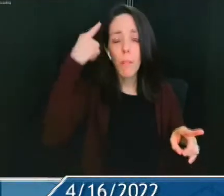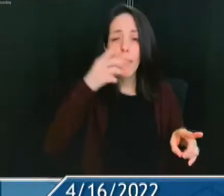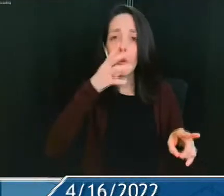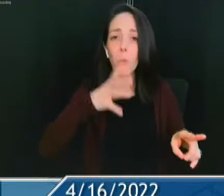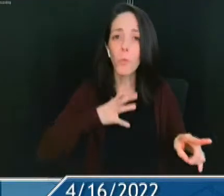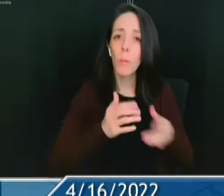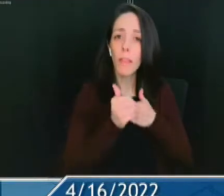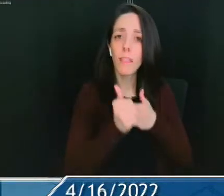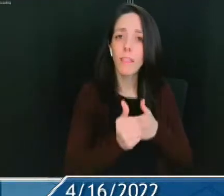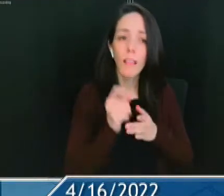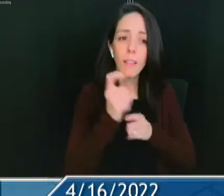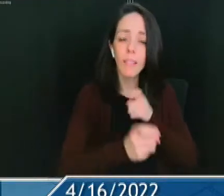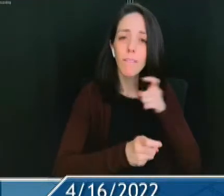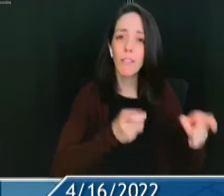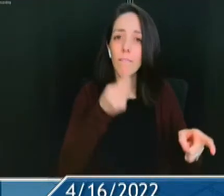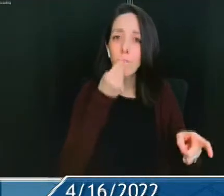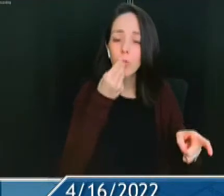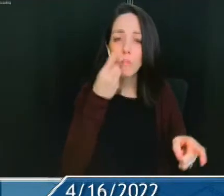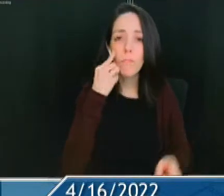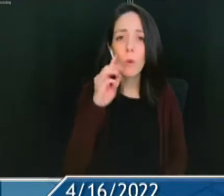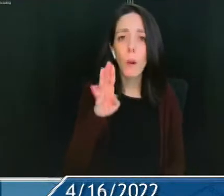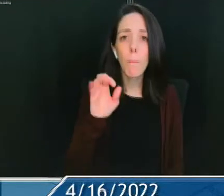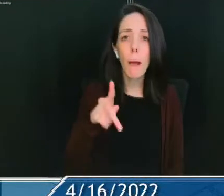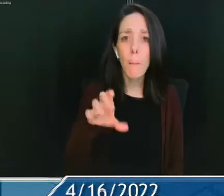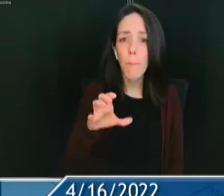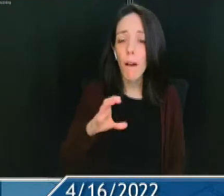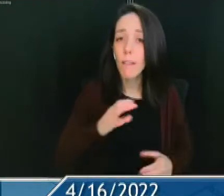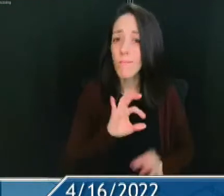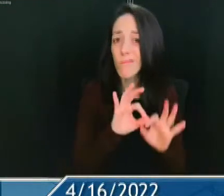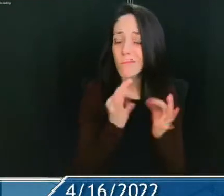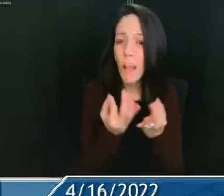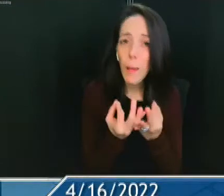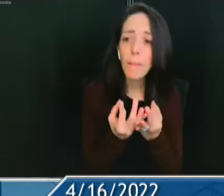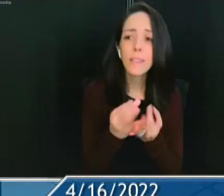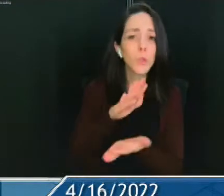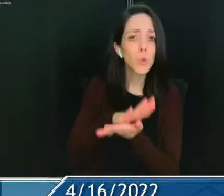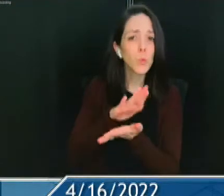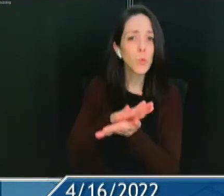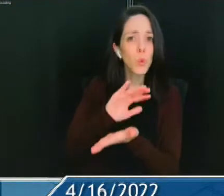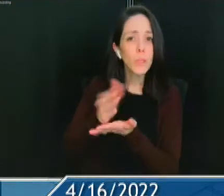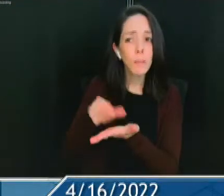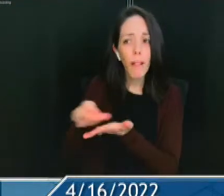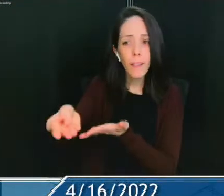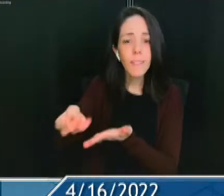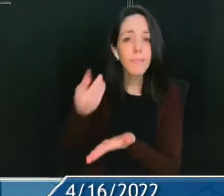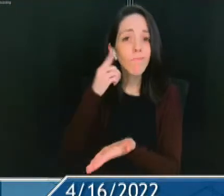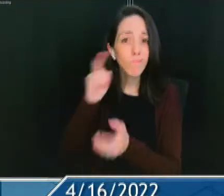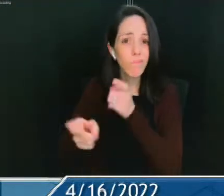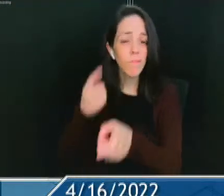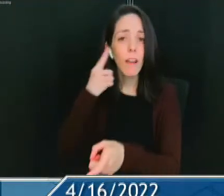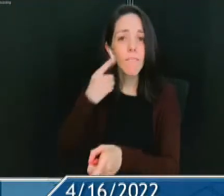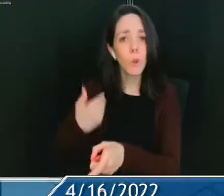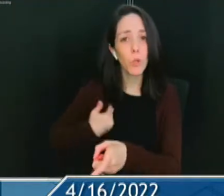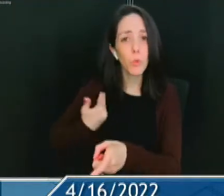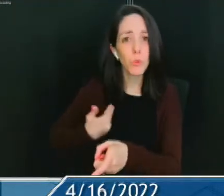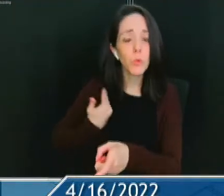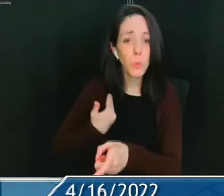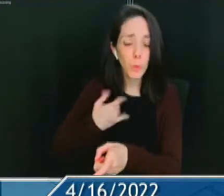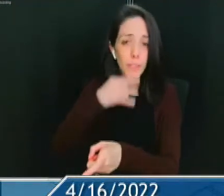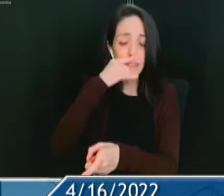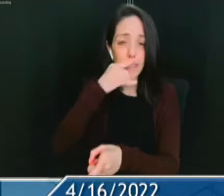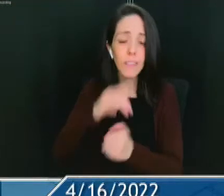BIPOC families, sending care packages to elders, and distributing school supplies to youth. PDX Women of Color that creates